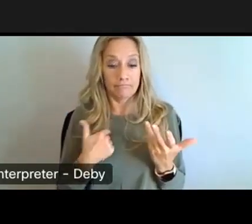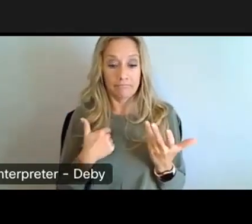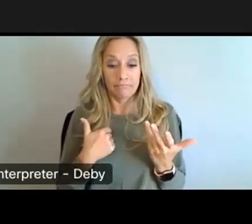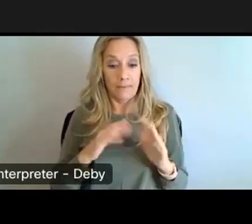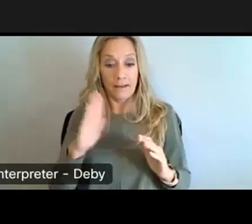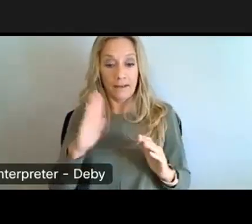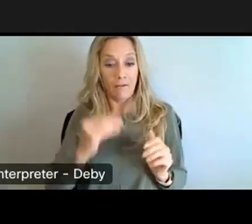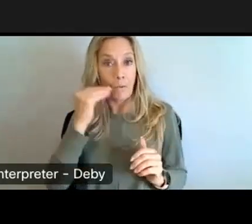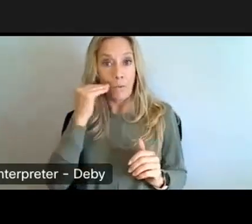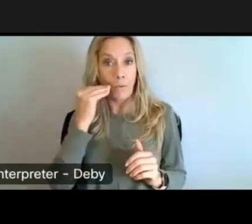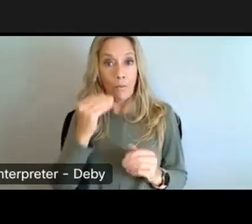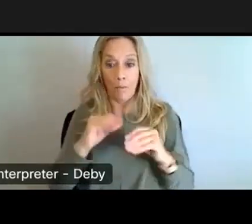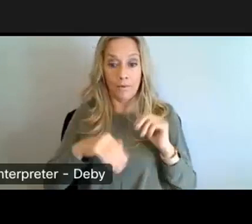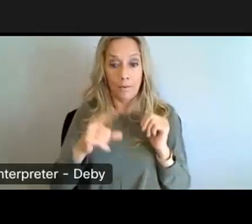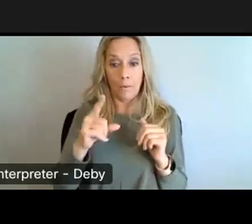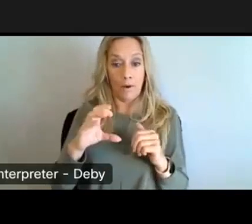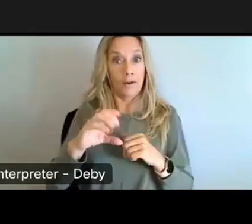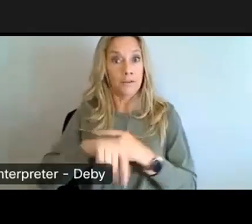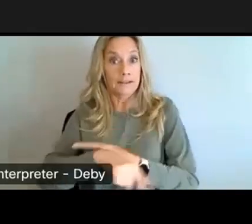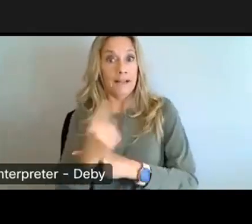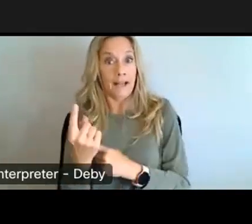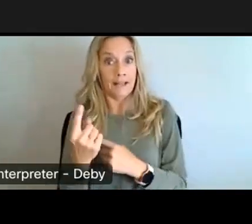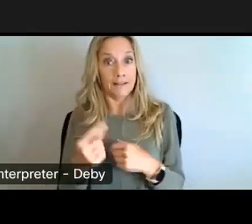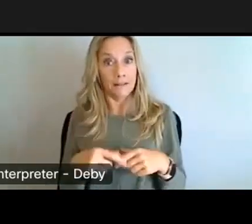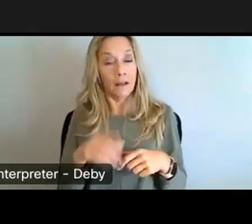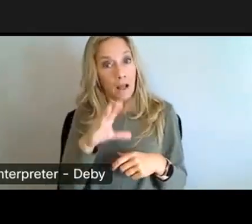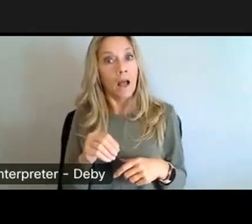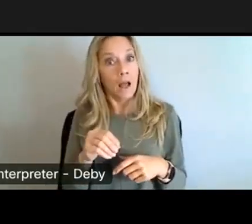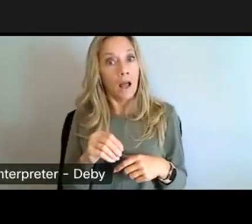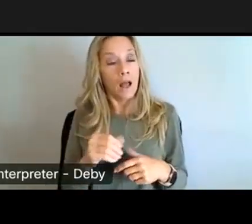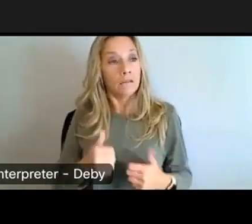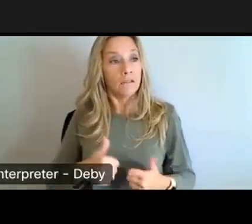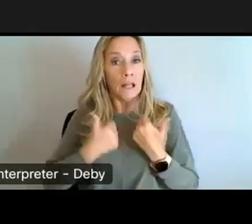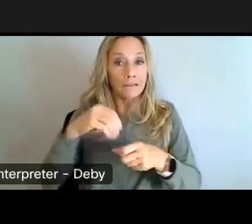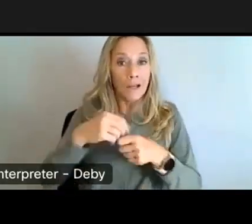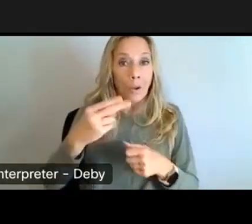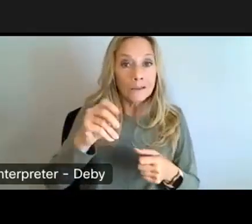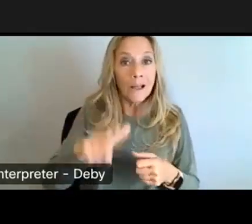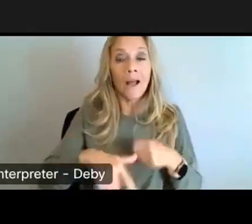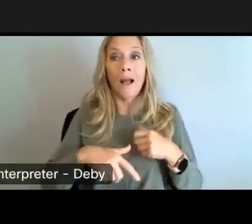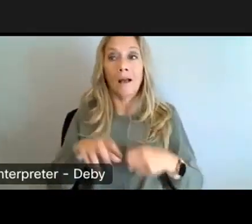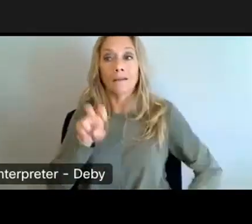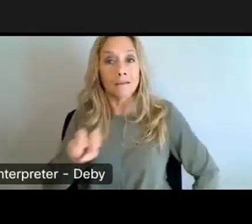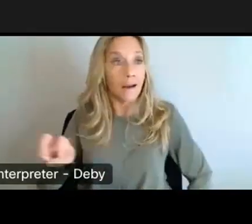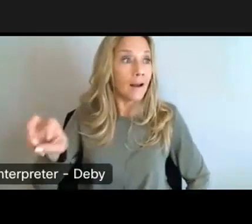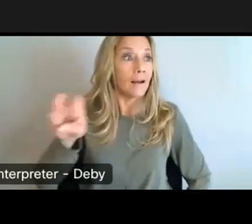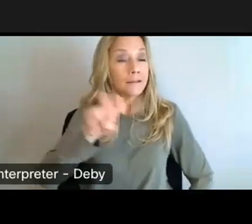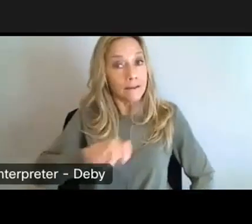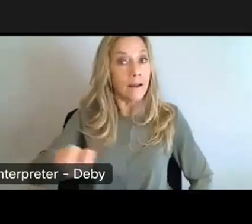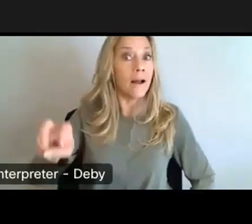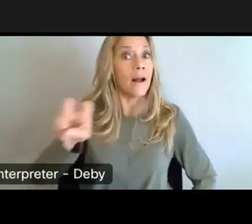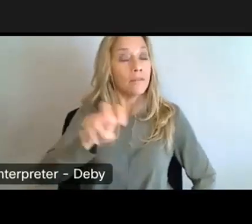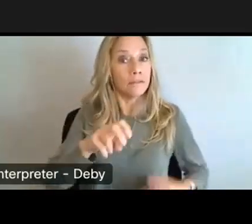year. And it's very taxing to be on the road that much, living out of a hotel. Um, if you think about when